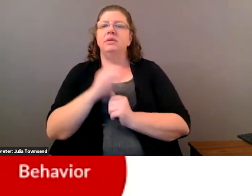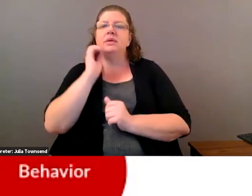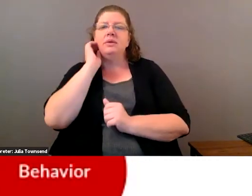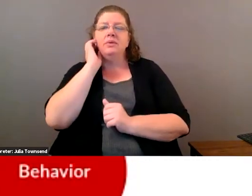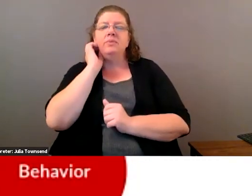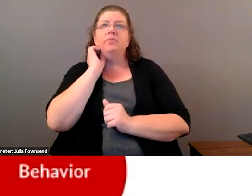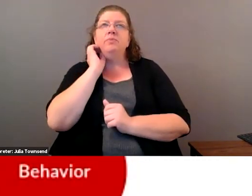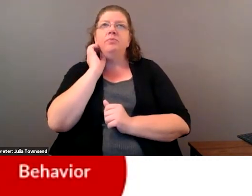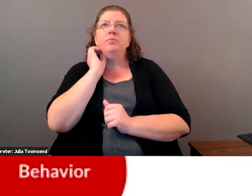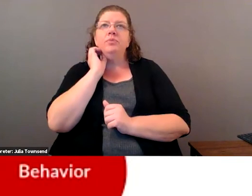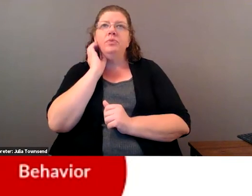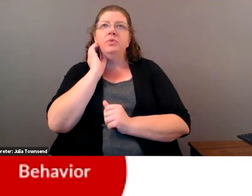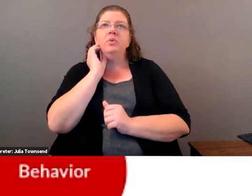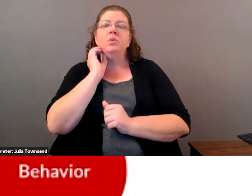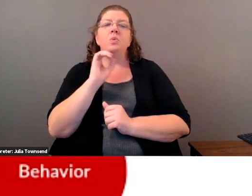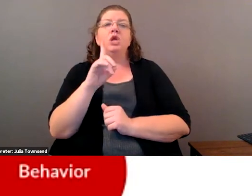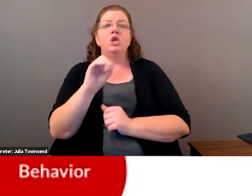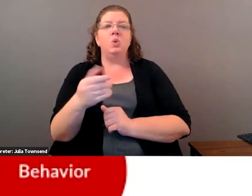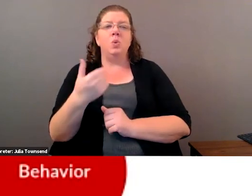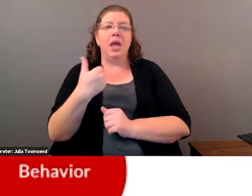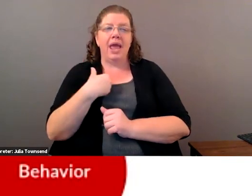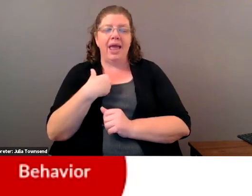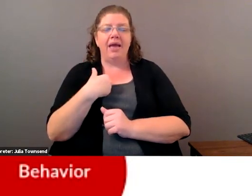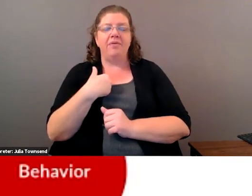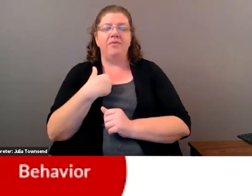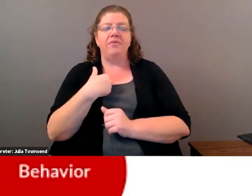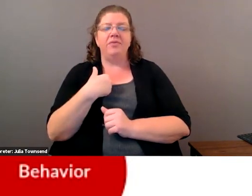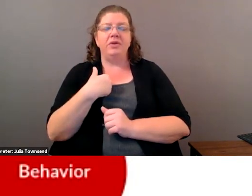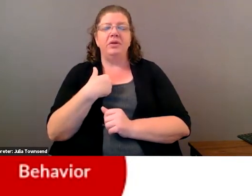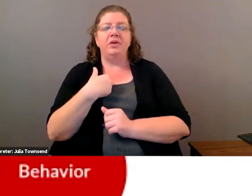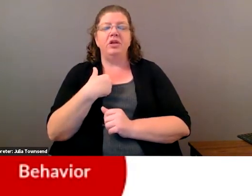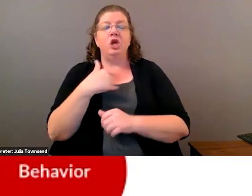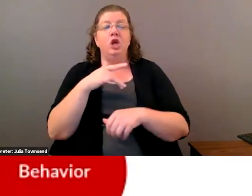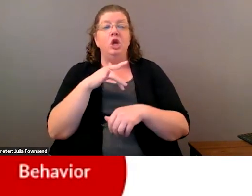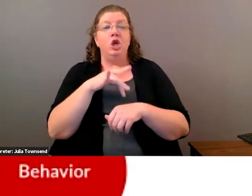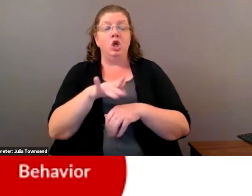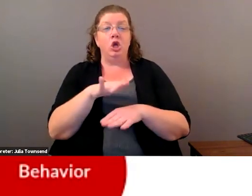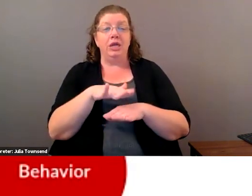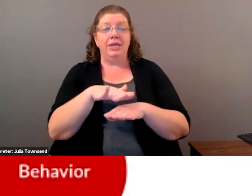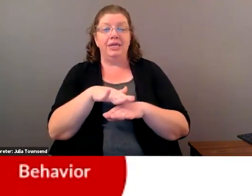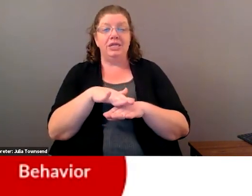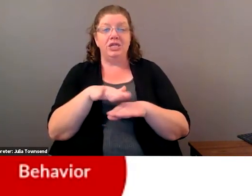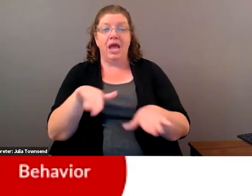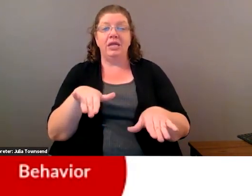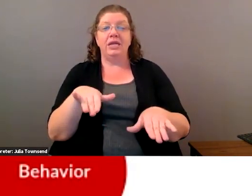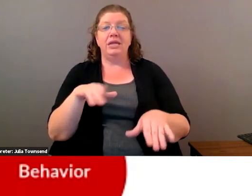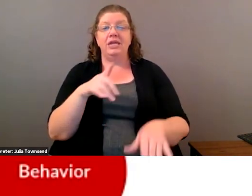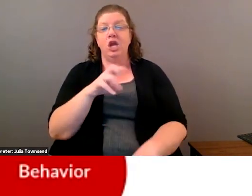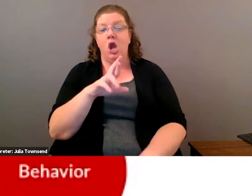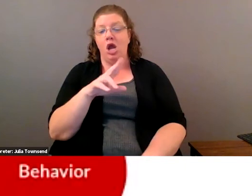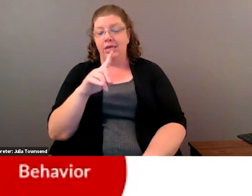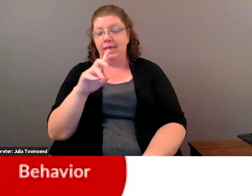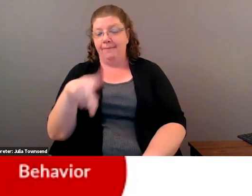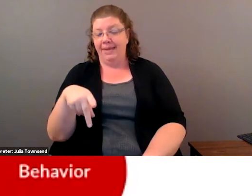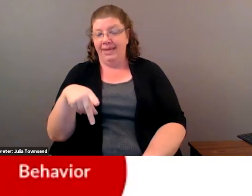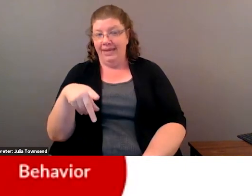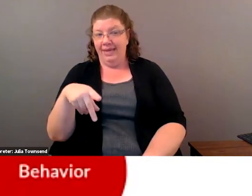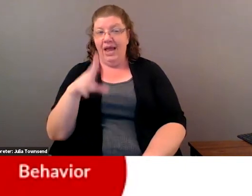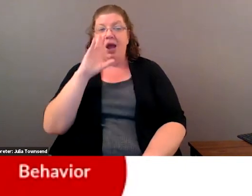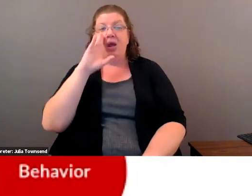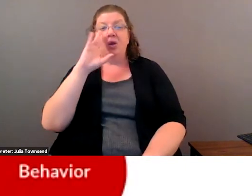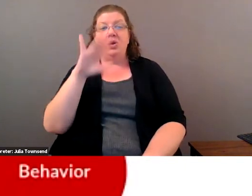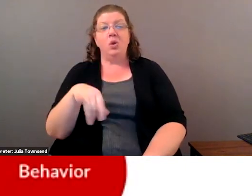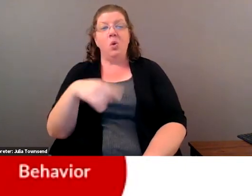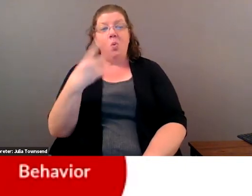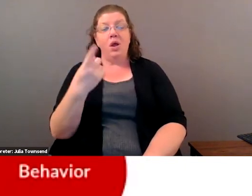do have on there early childhood through DRDP, Ms. Sims-Moten, and I know that one of